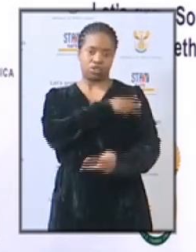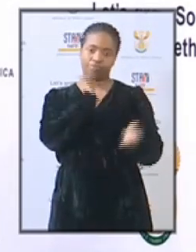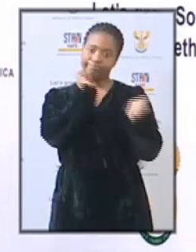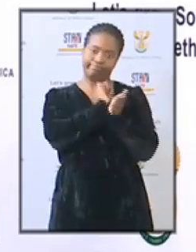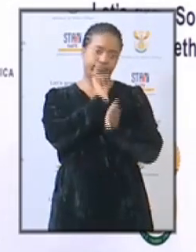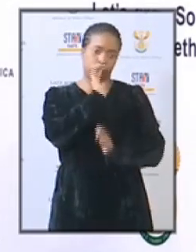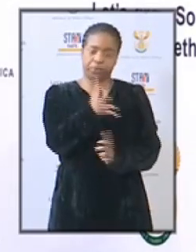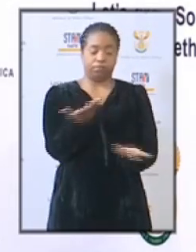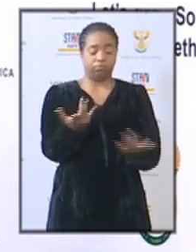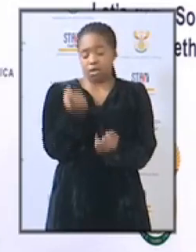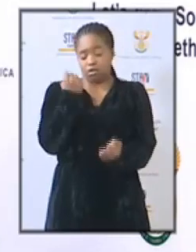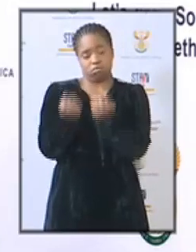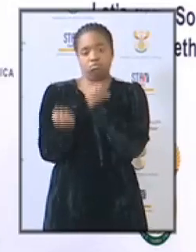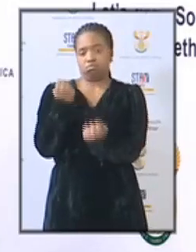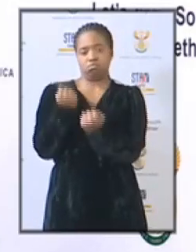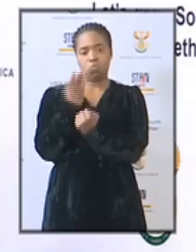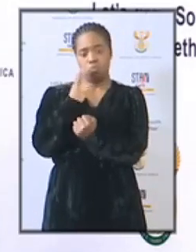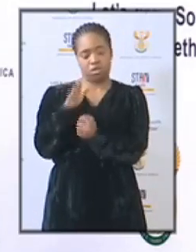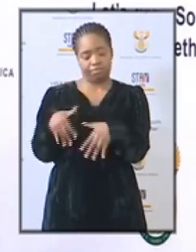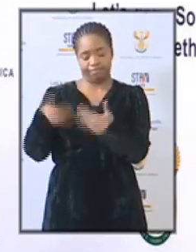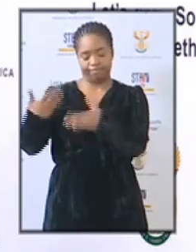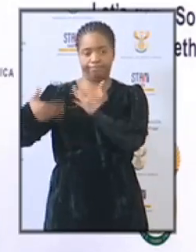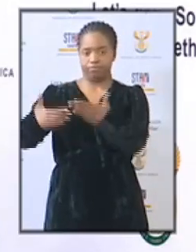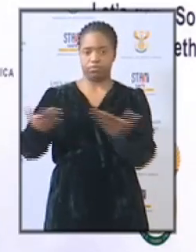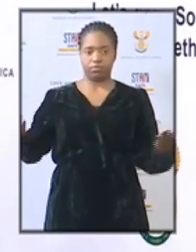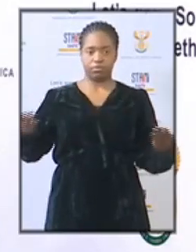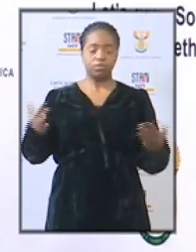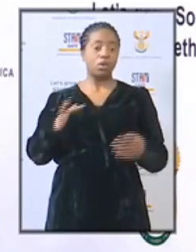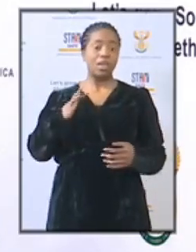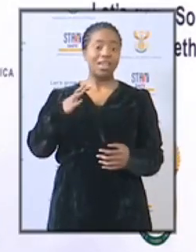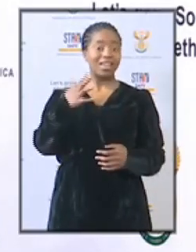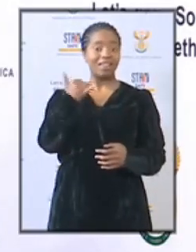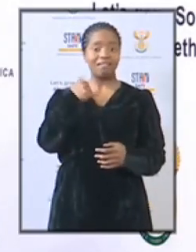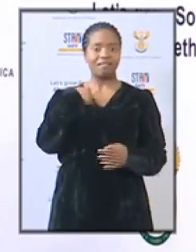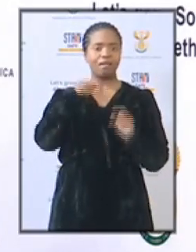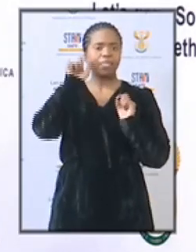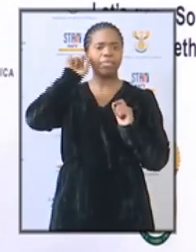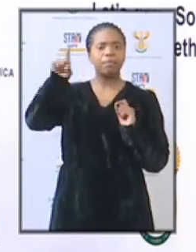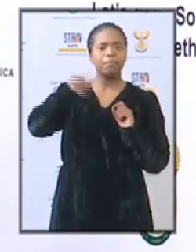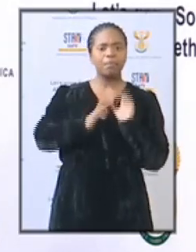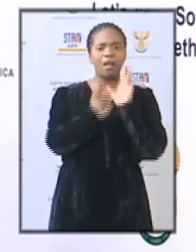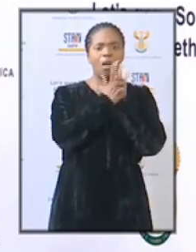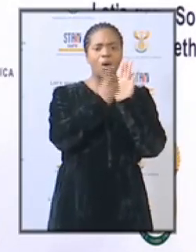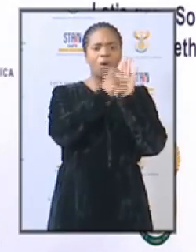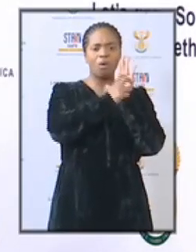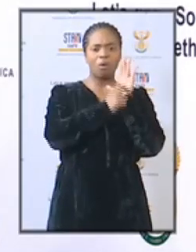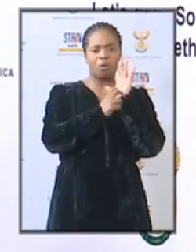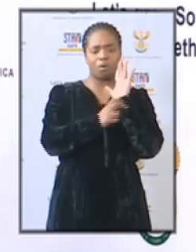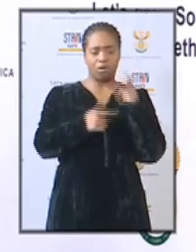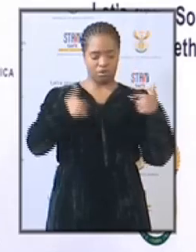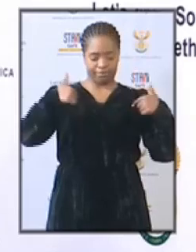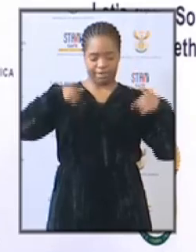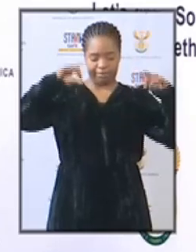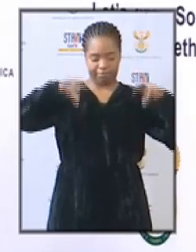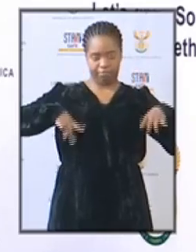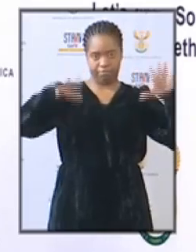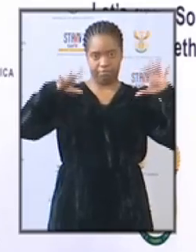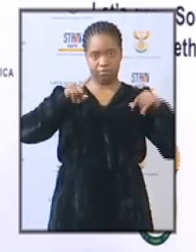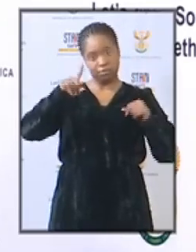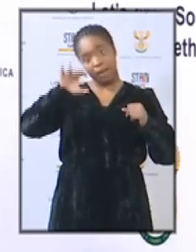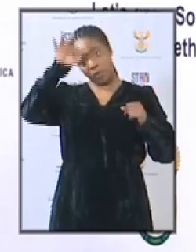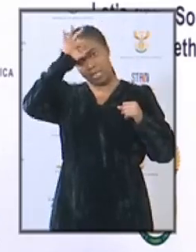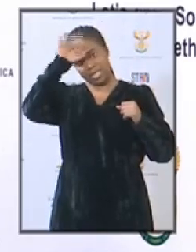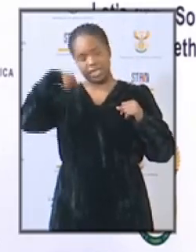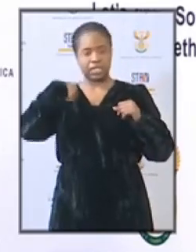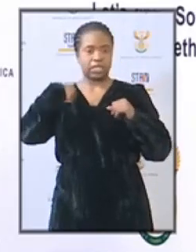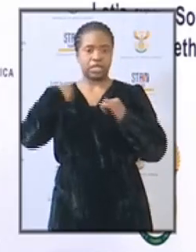then the justice system will take care of that. So once they don't comply, it becomes the matter of the justice system and the police, no